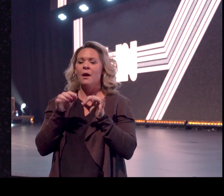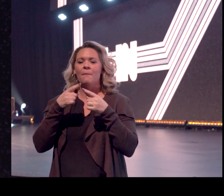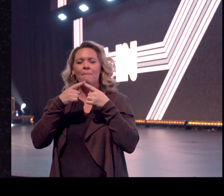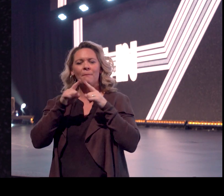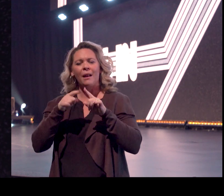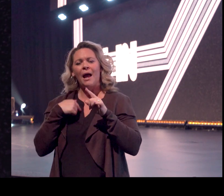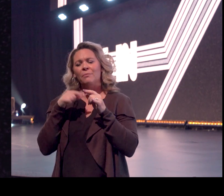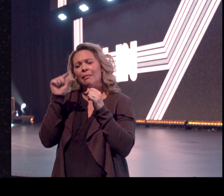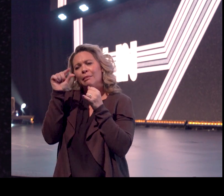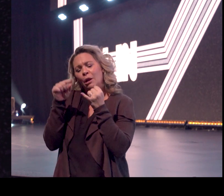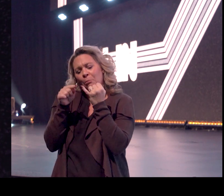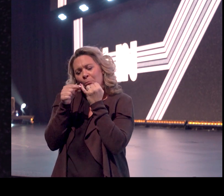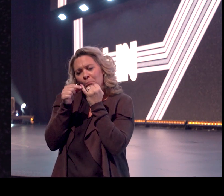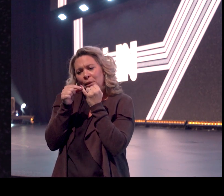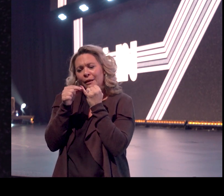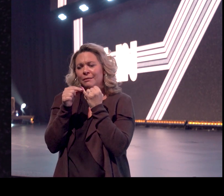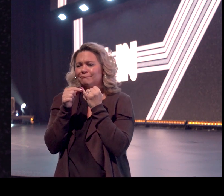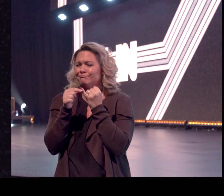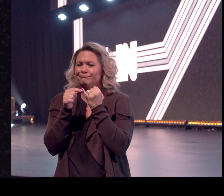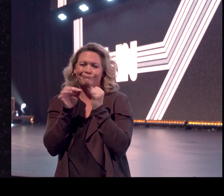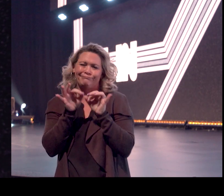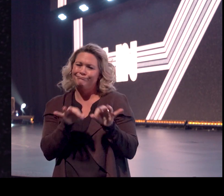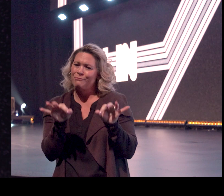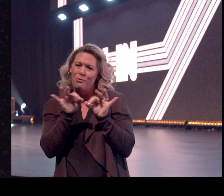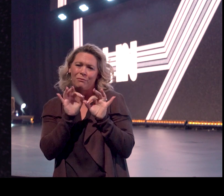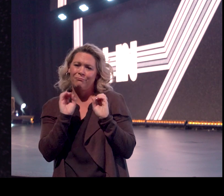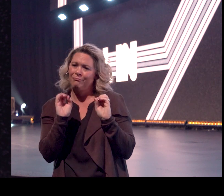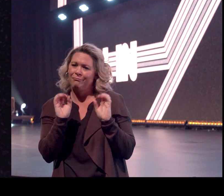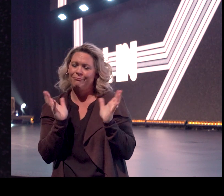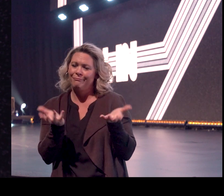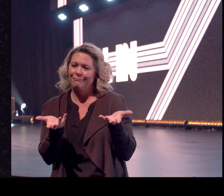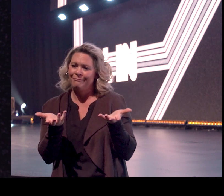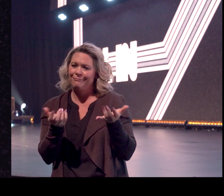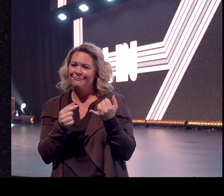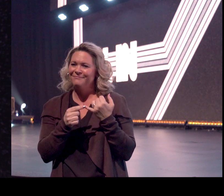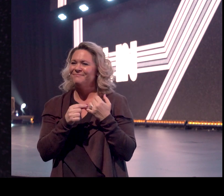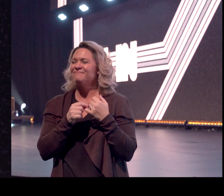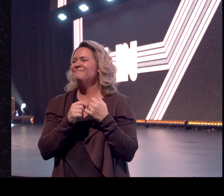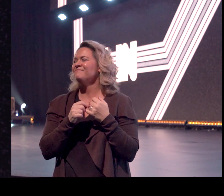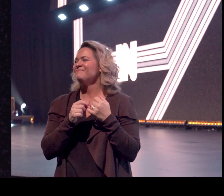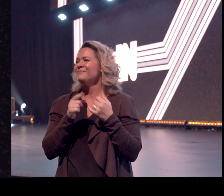know, that's really important. I'm just like the little pinky that means nothing around here.